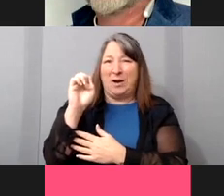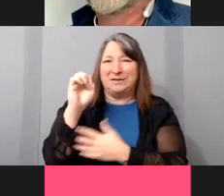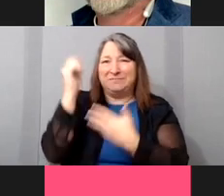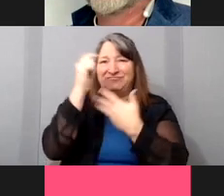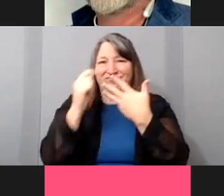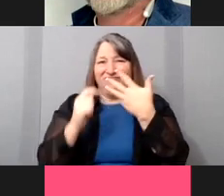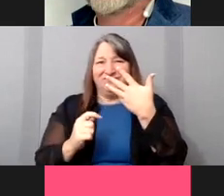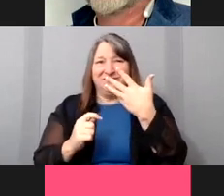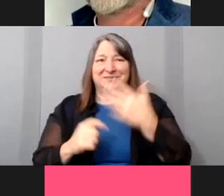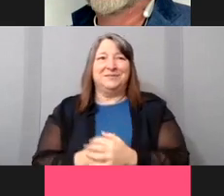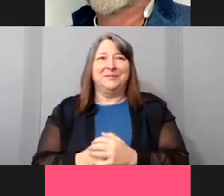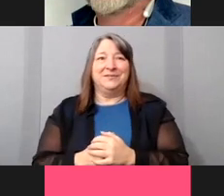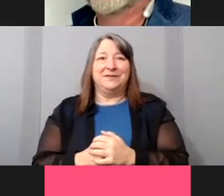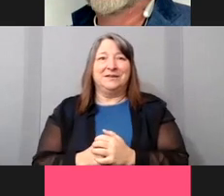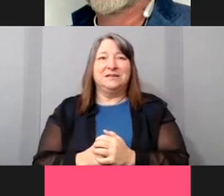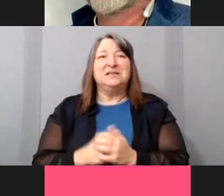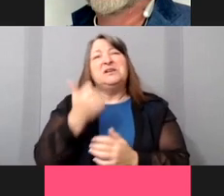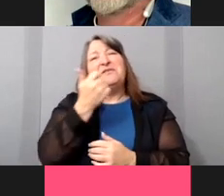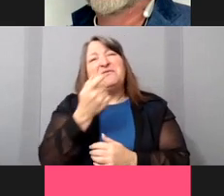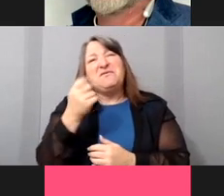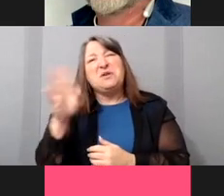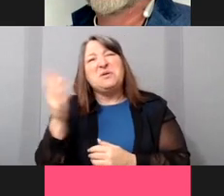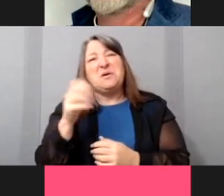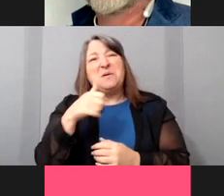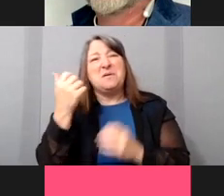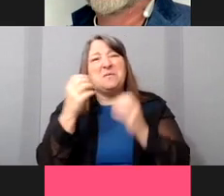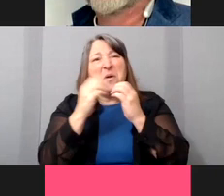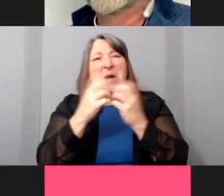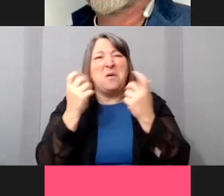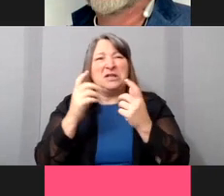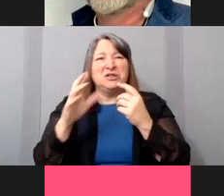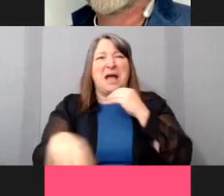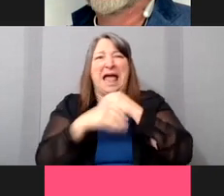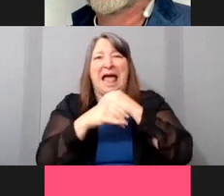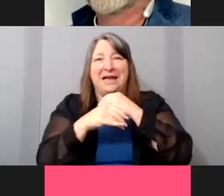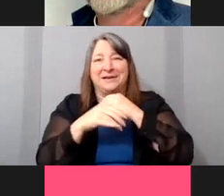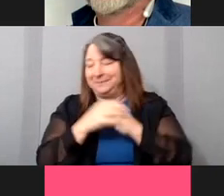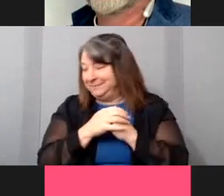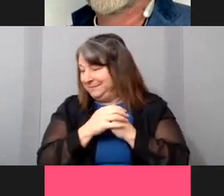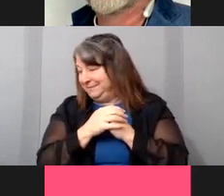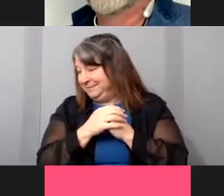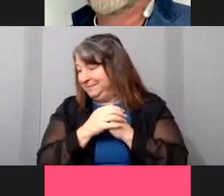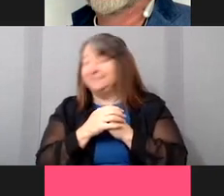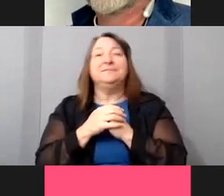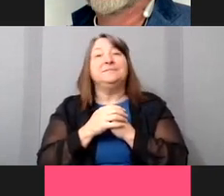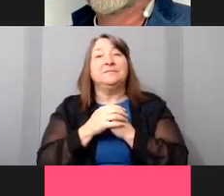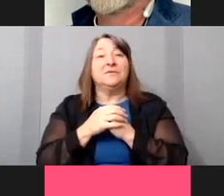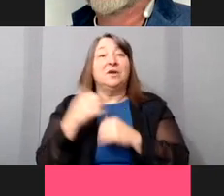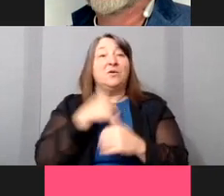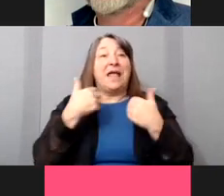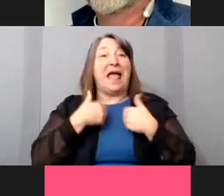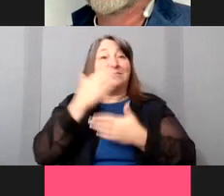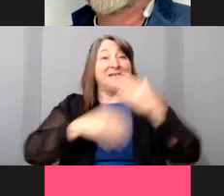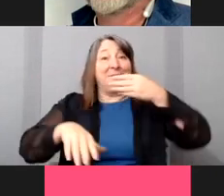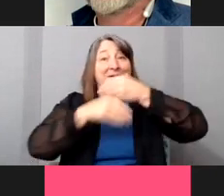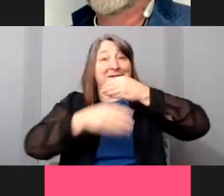few other considerations I'd like to touch on. Well, first, we do have some supplements. So those are